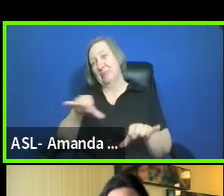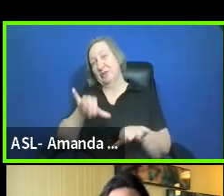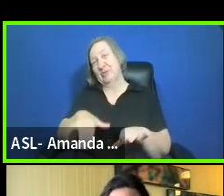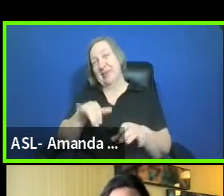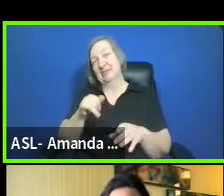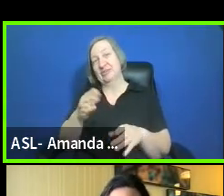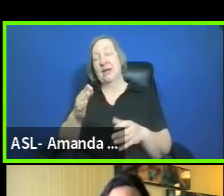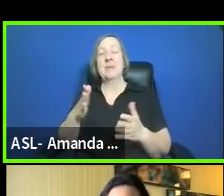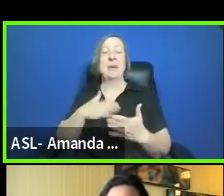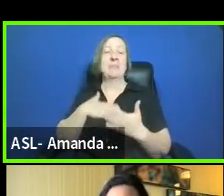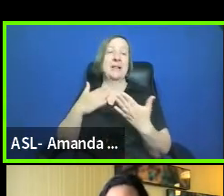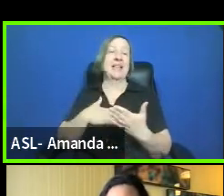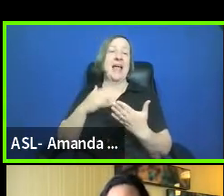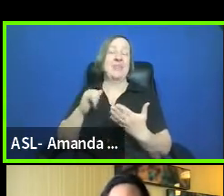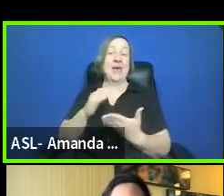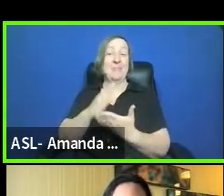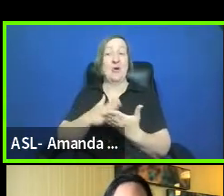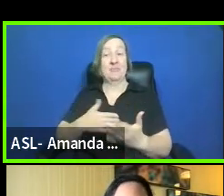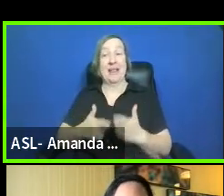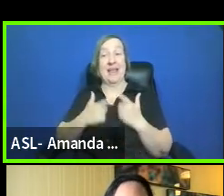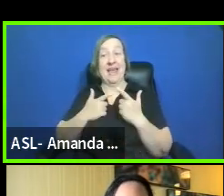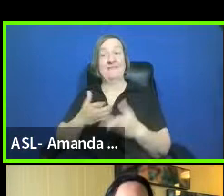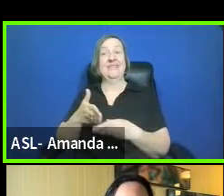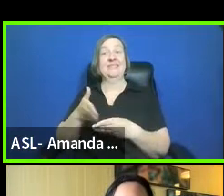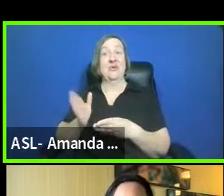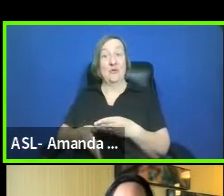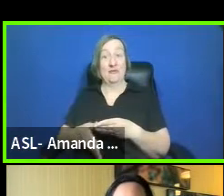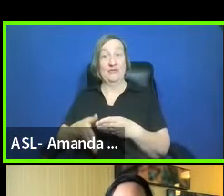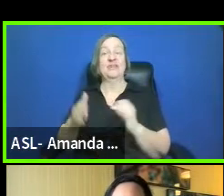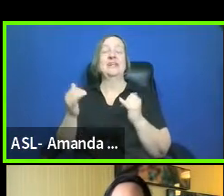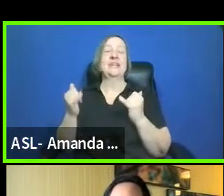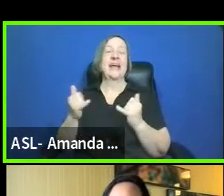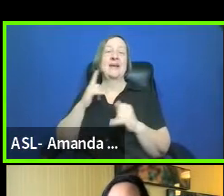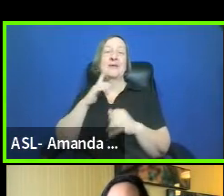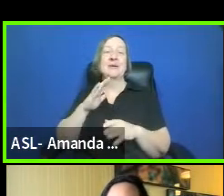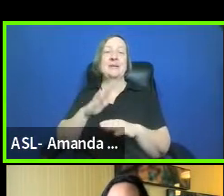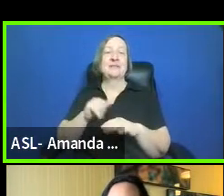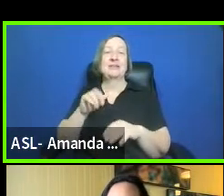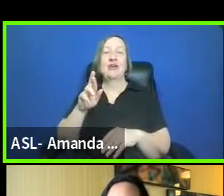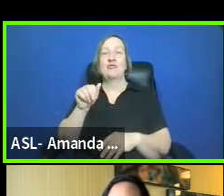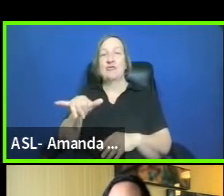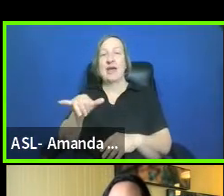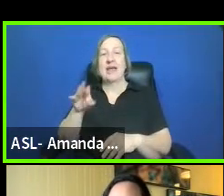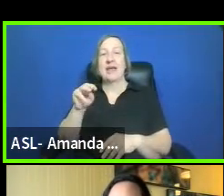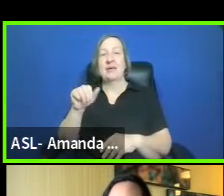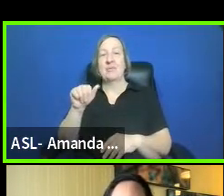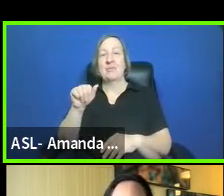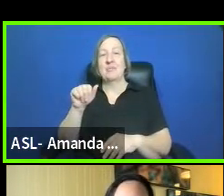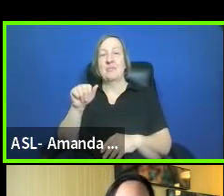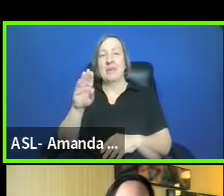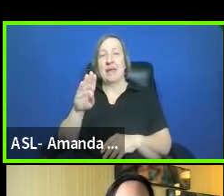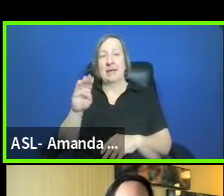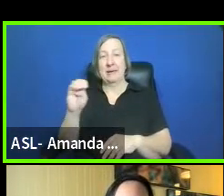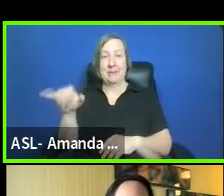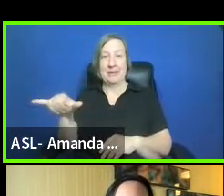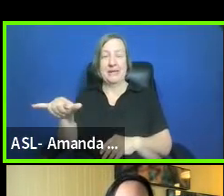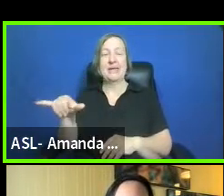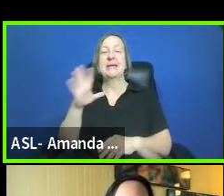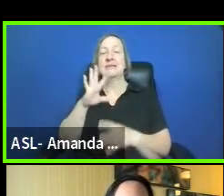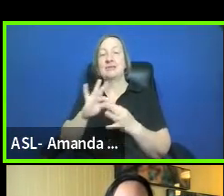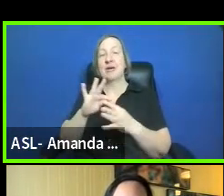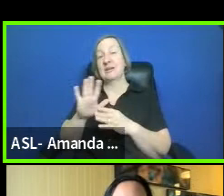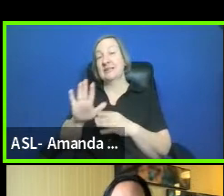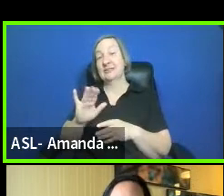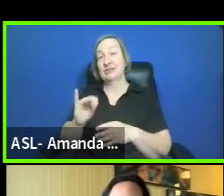I'm really glad that phase of my life is over, and now I'm going to call on Ray Maybe, who will talk about his